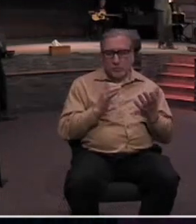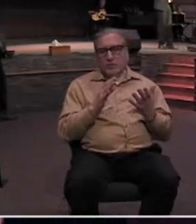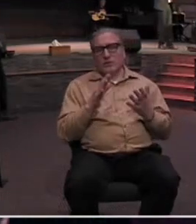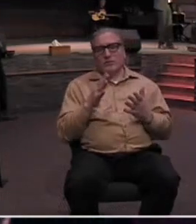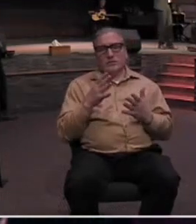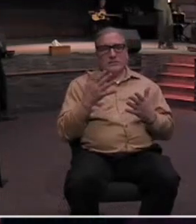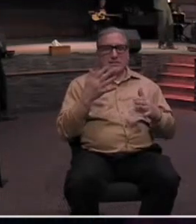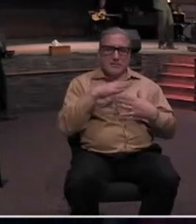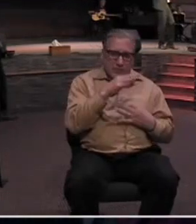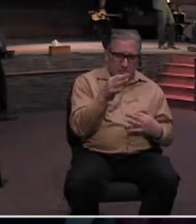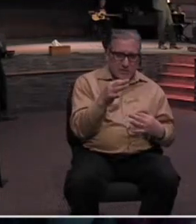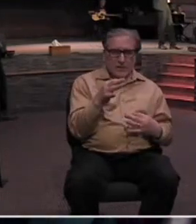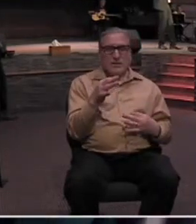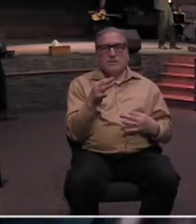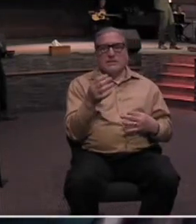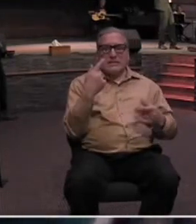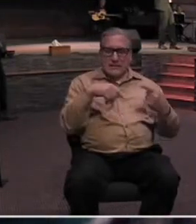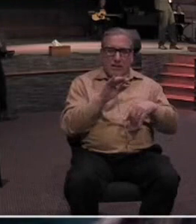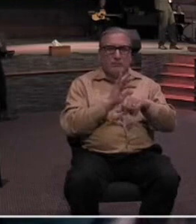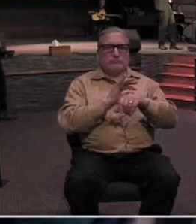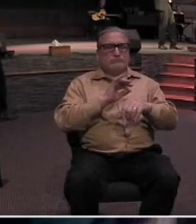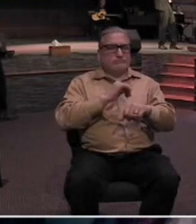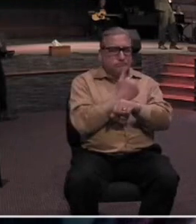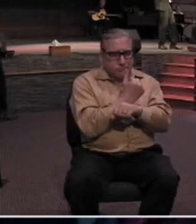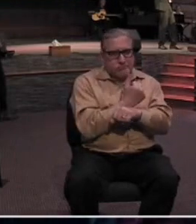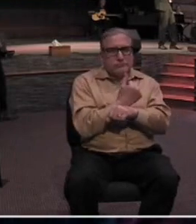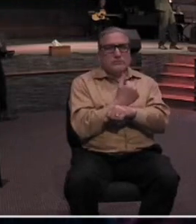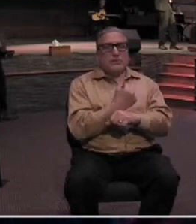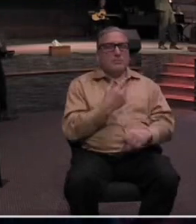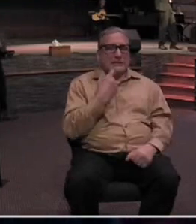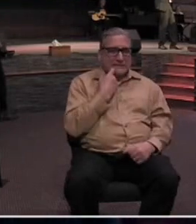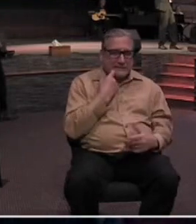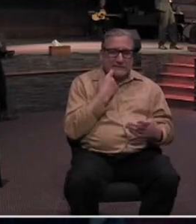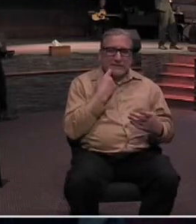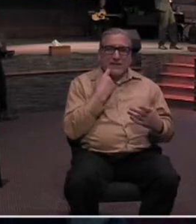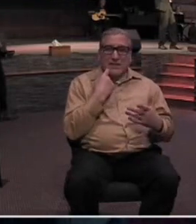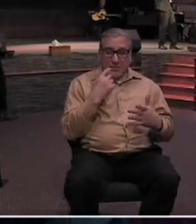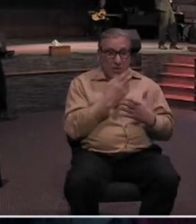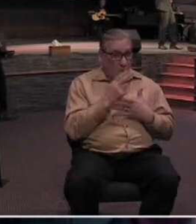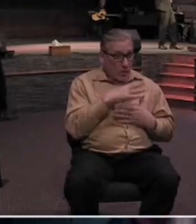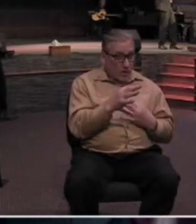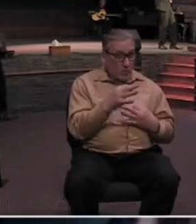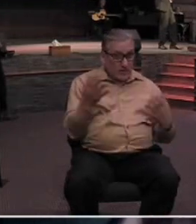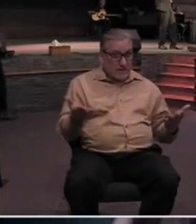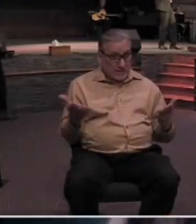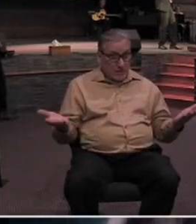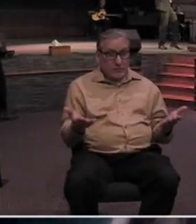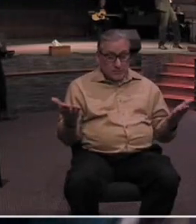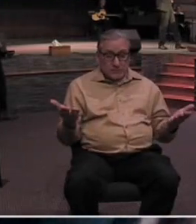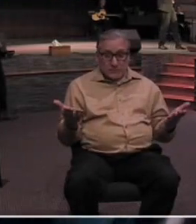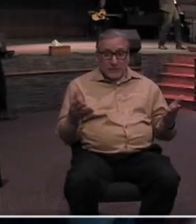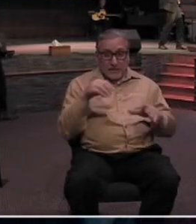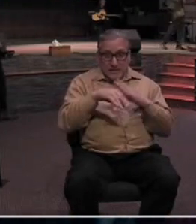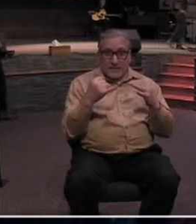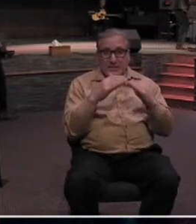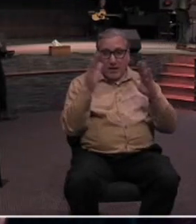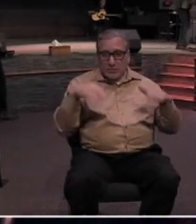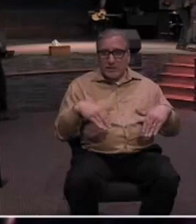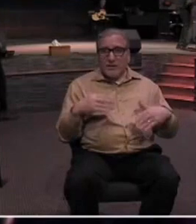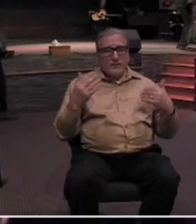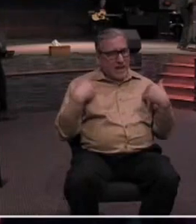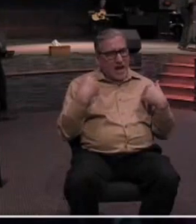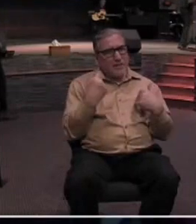by addiction. Amen. But I come to tell you that the Holy Ghost is in this house. And the only reason why that the elders in your pastor have me to preach, because there are